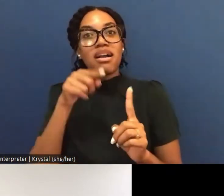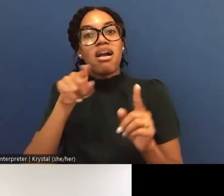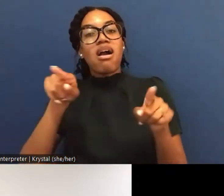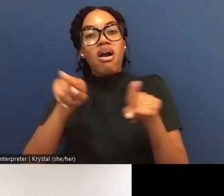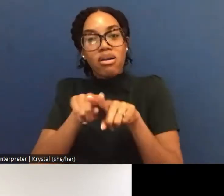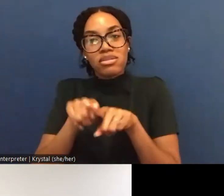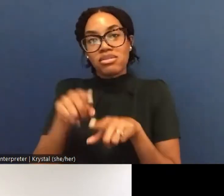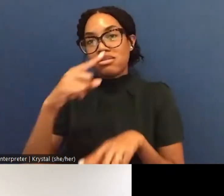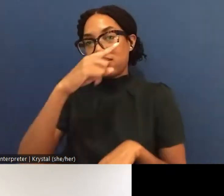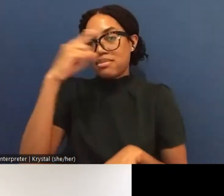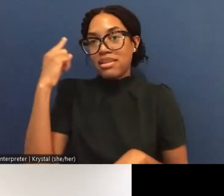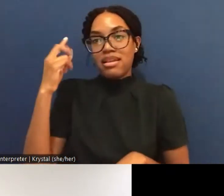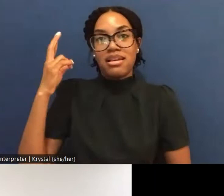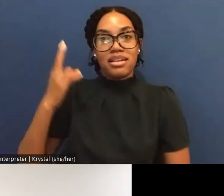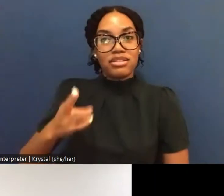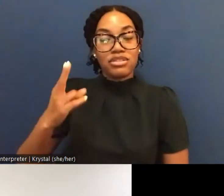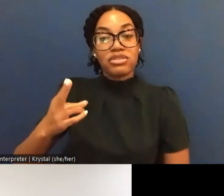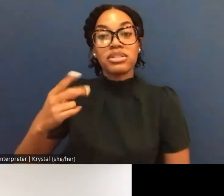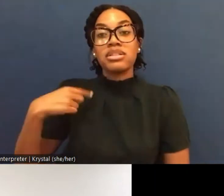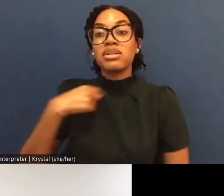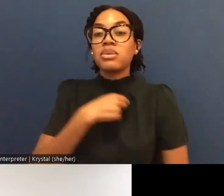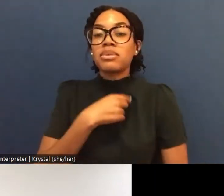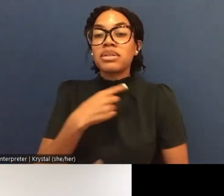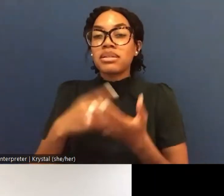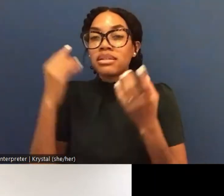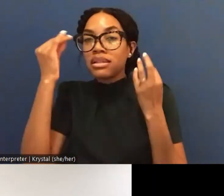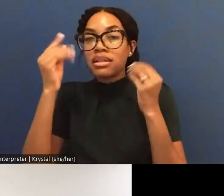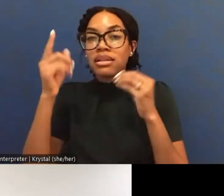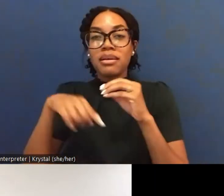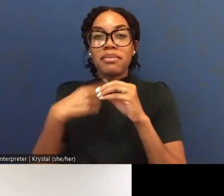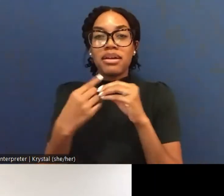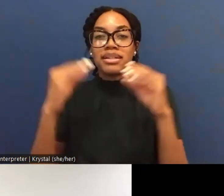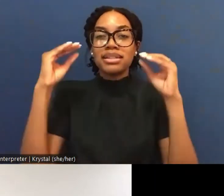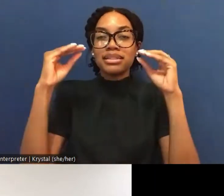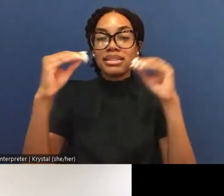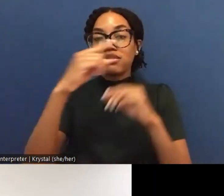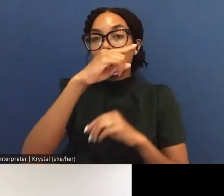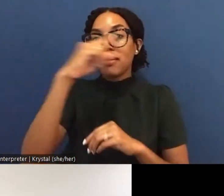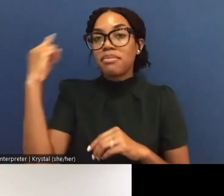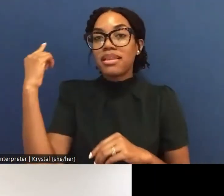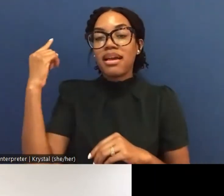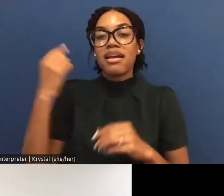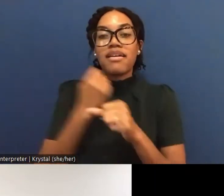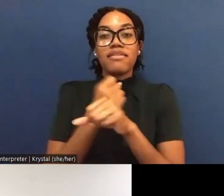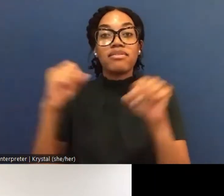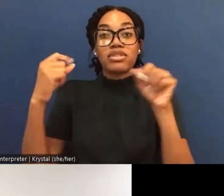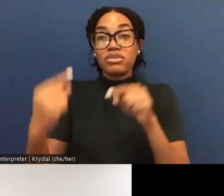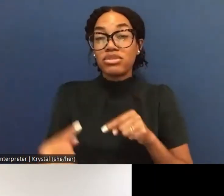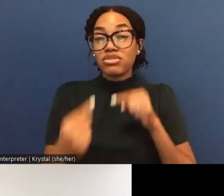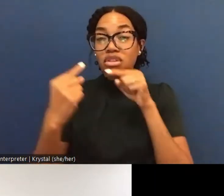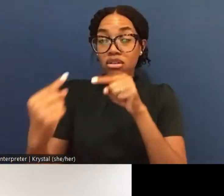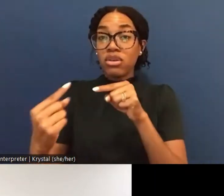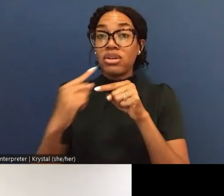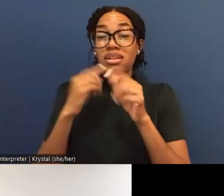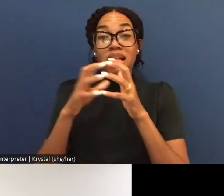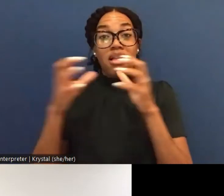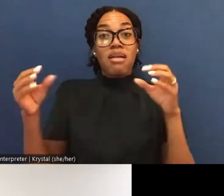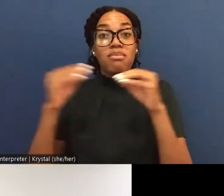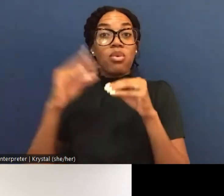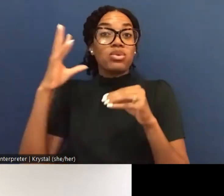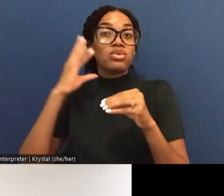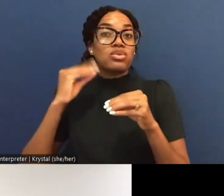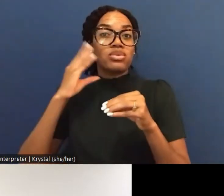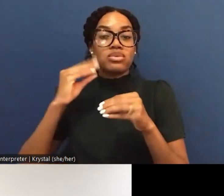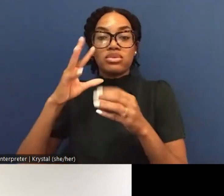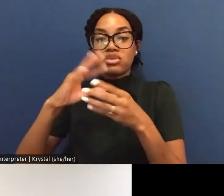around Teach the Black Freedom Struggle, that this is part of the longer Black freedom struggle. And I also want to name for everyone in